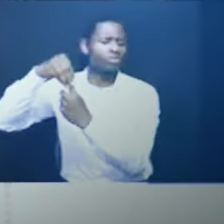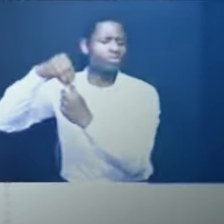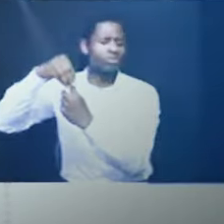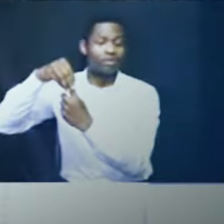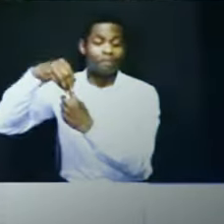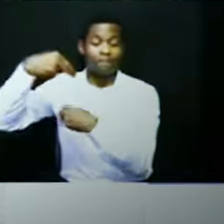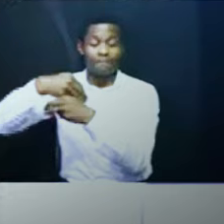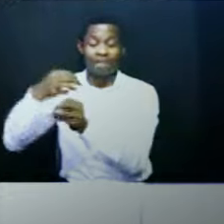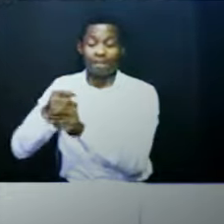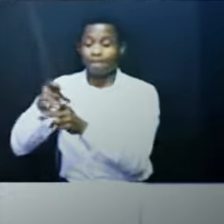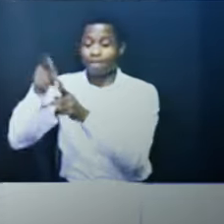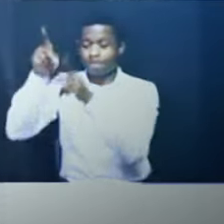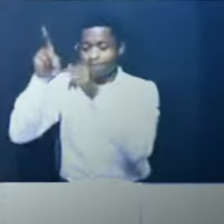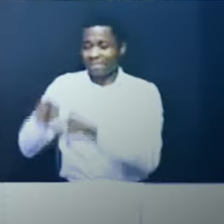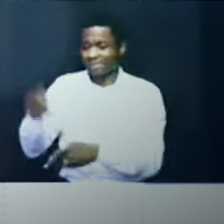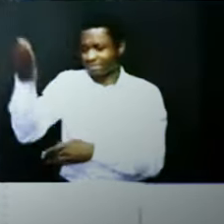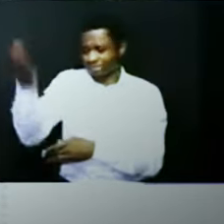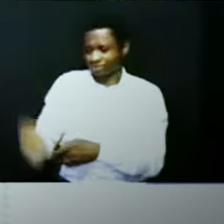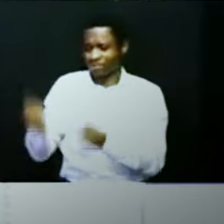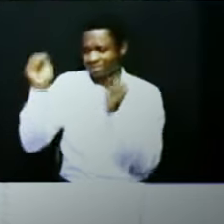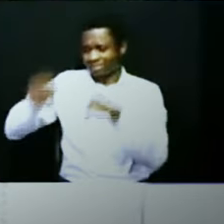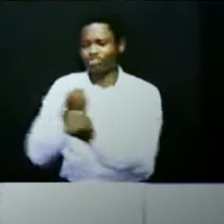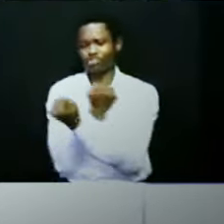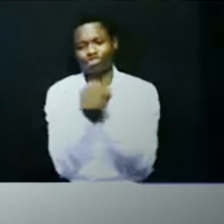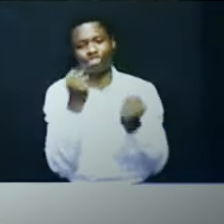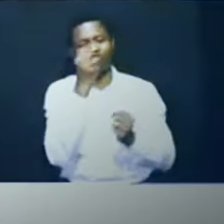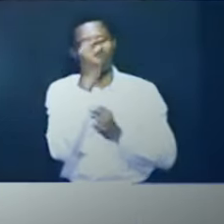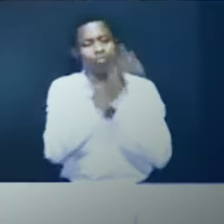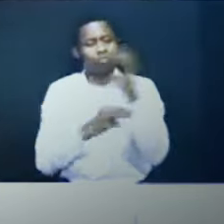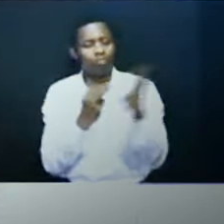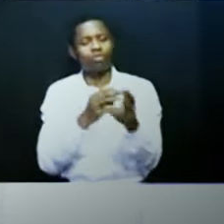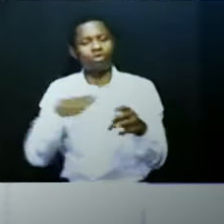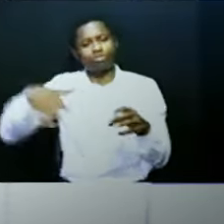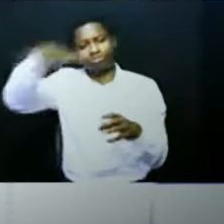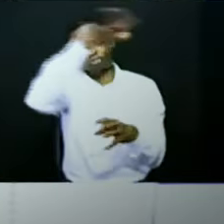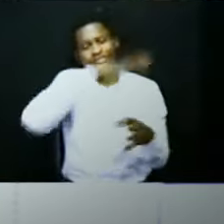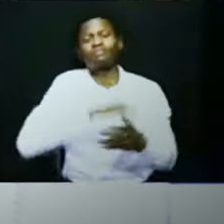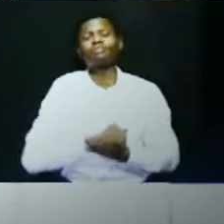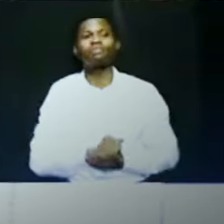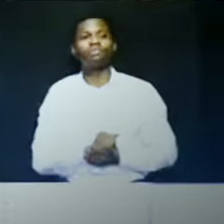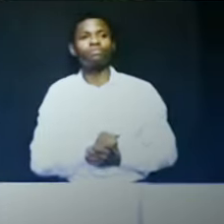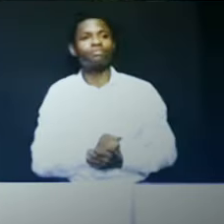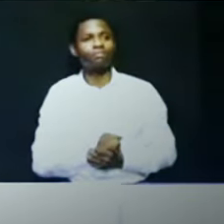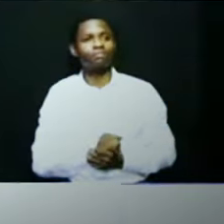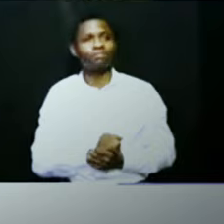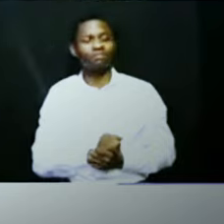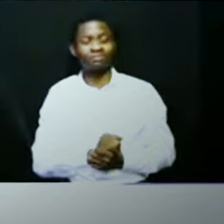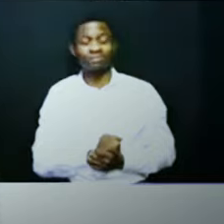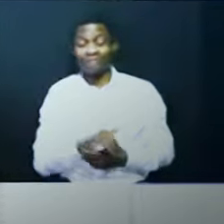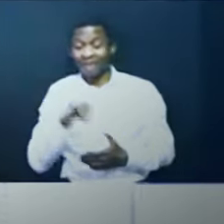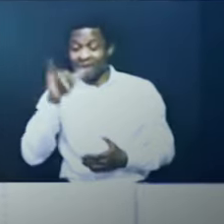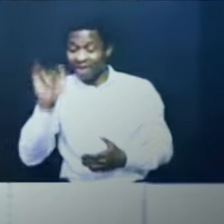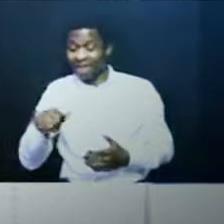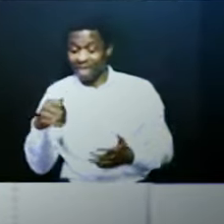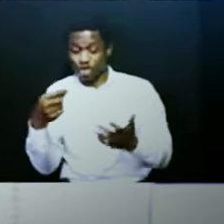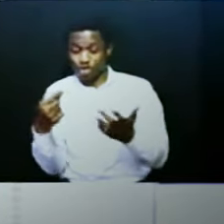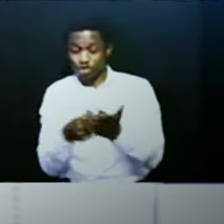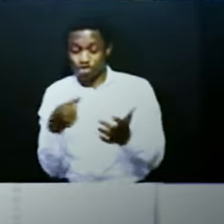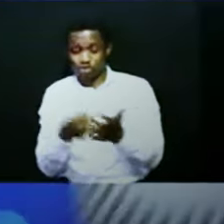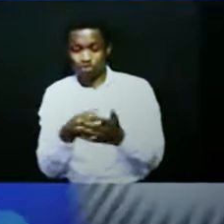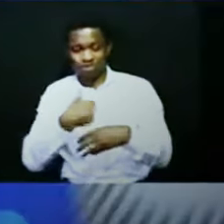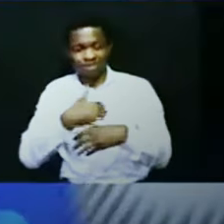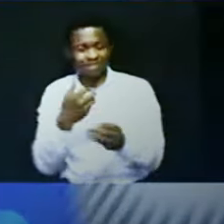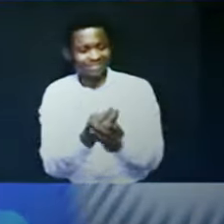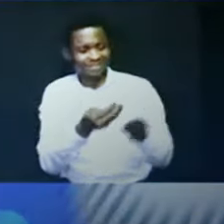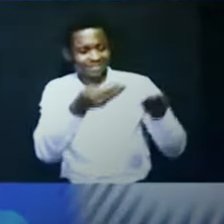him the one who saves the world. Now, this is the gospel that purchased our